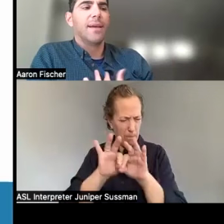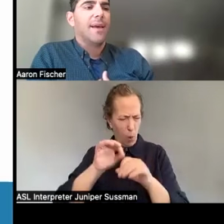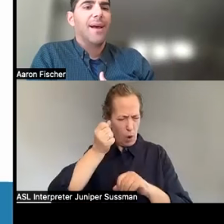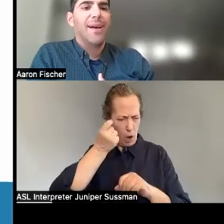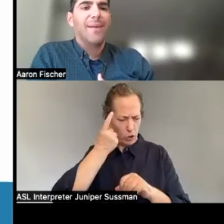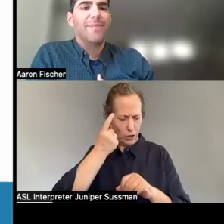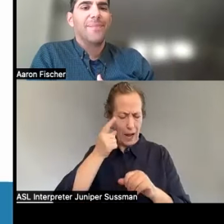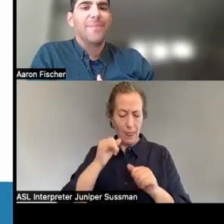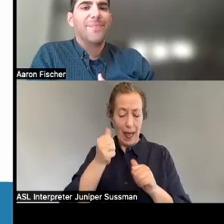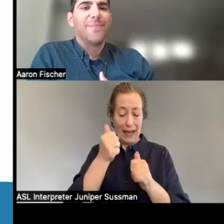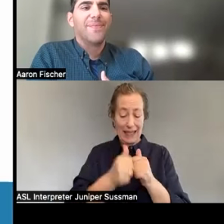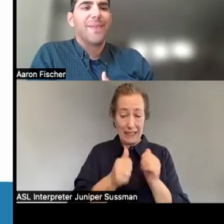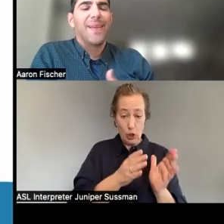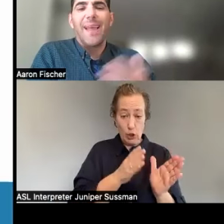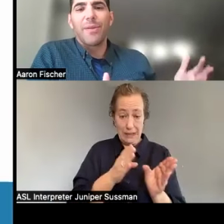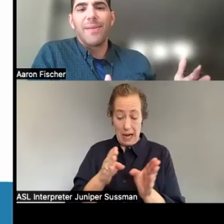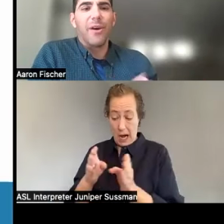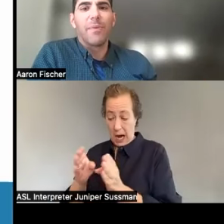process.